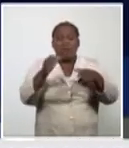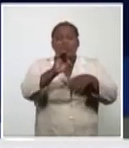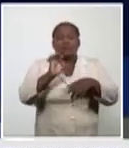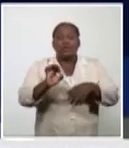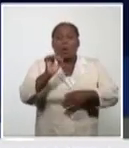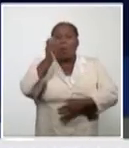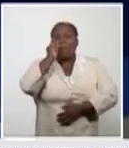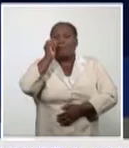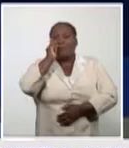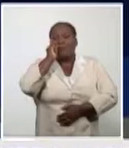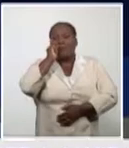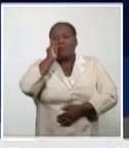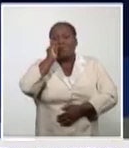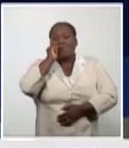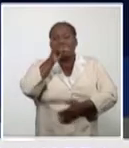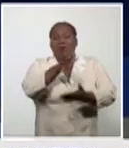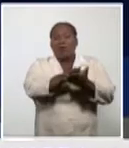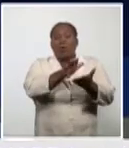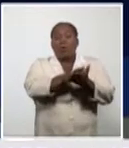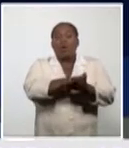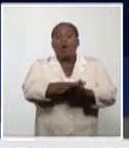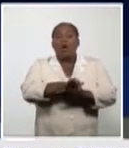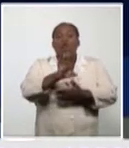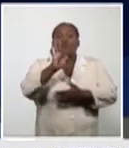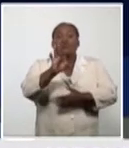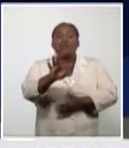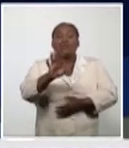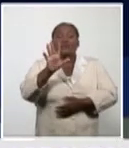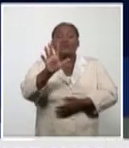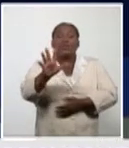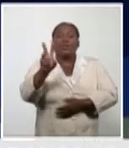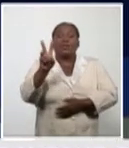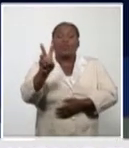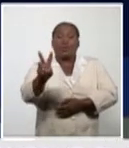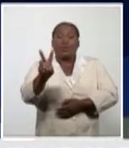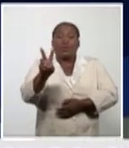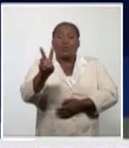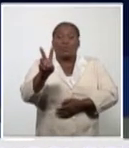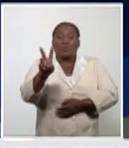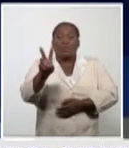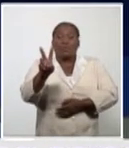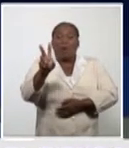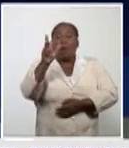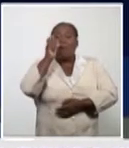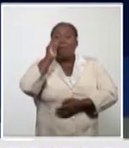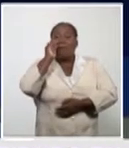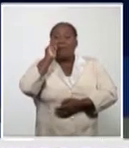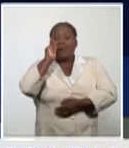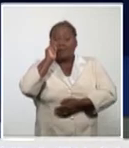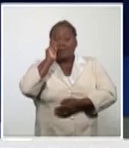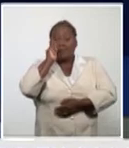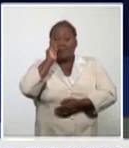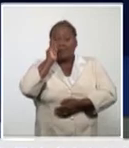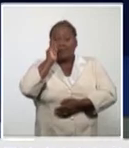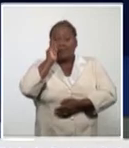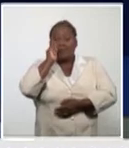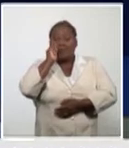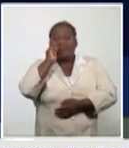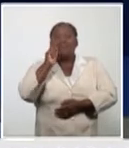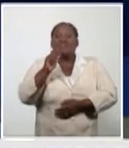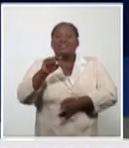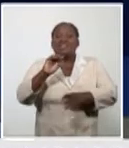Also of those confirmed yesterday, 19 are female patients, bringing the total number of COVID-19 female patients in our country